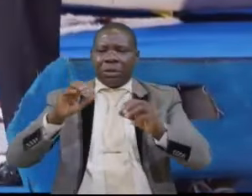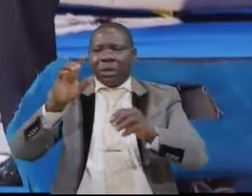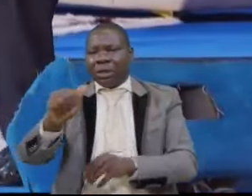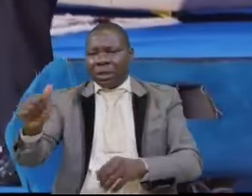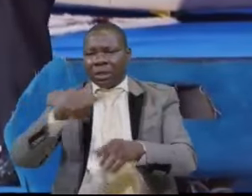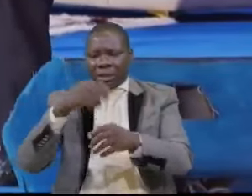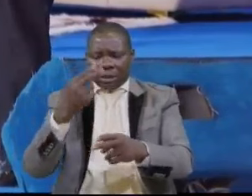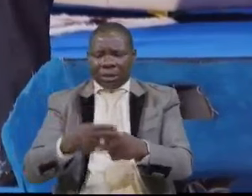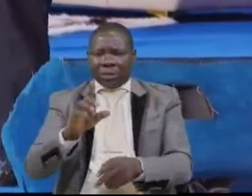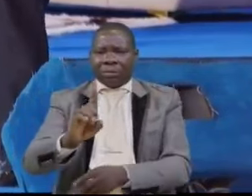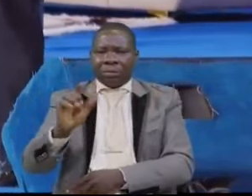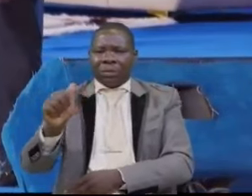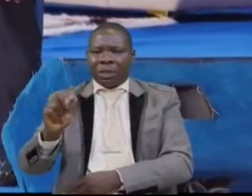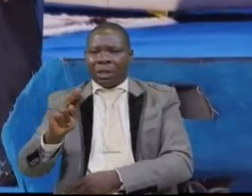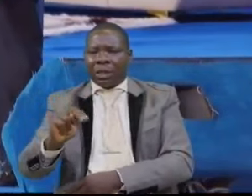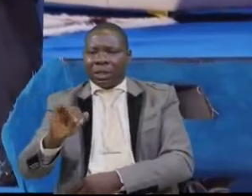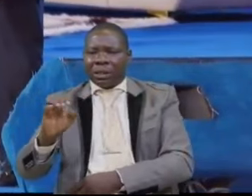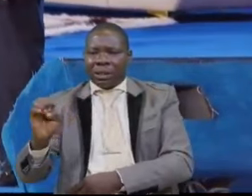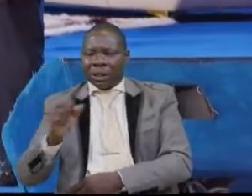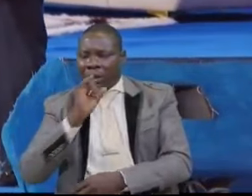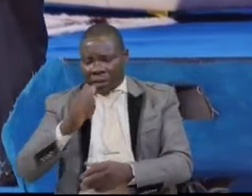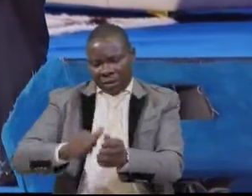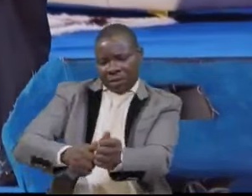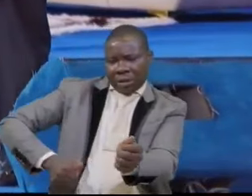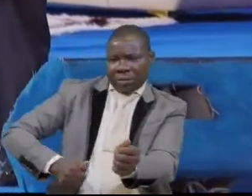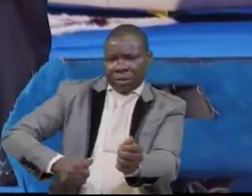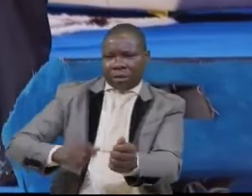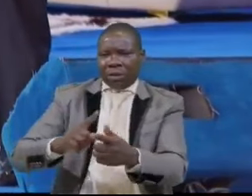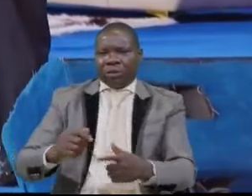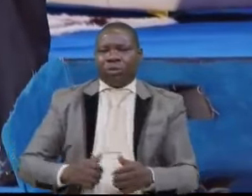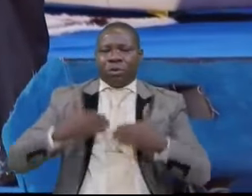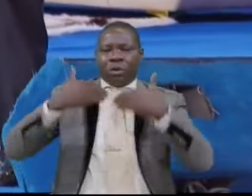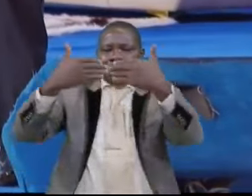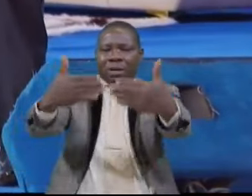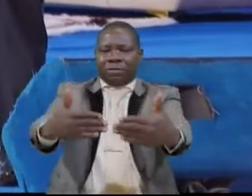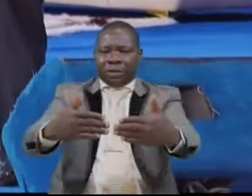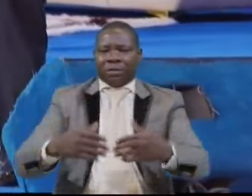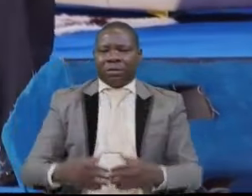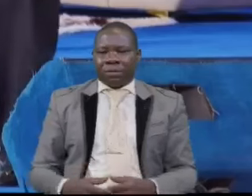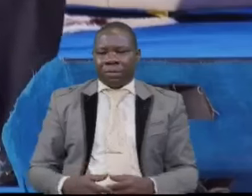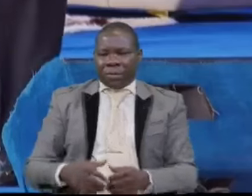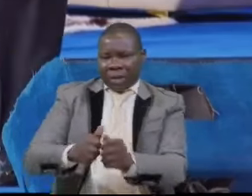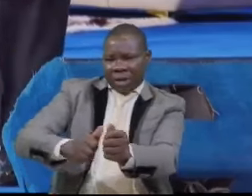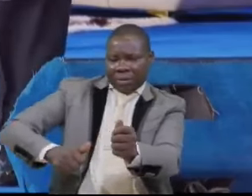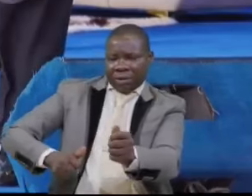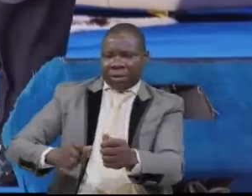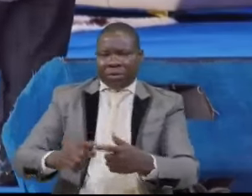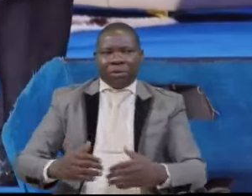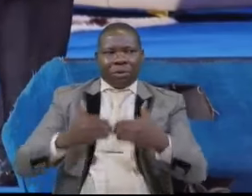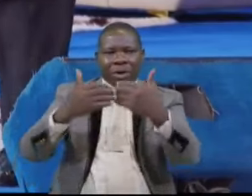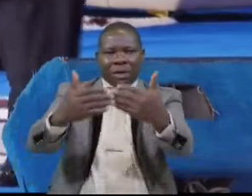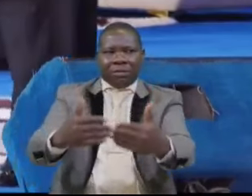is abstinence to advance. Abstinence to advance. You won't make much